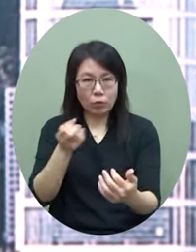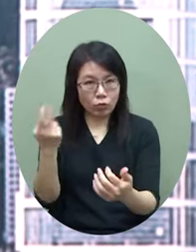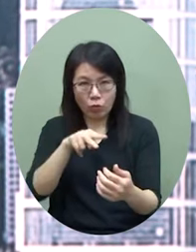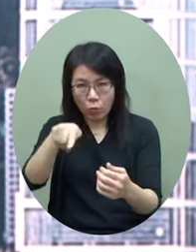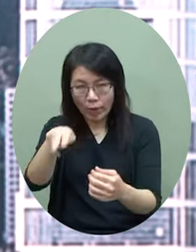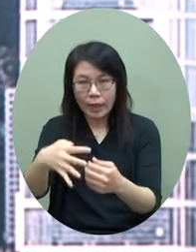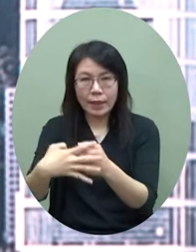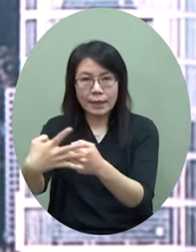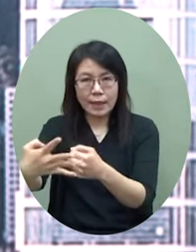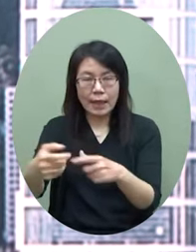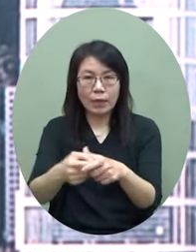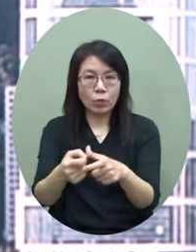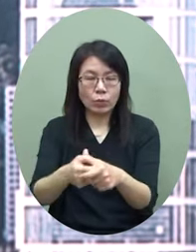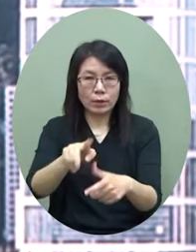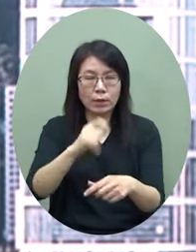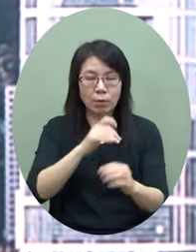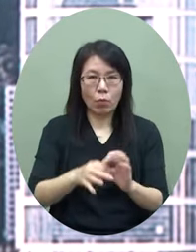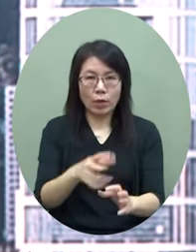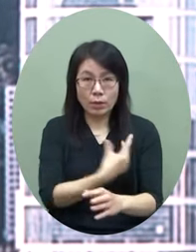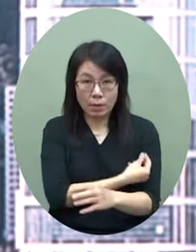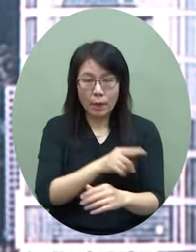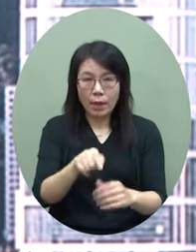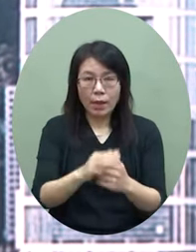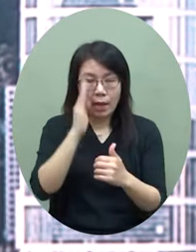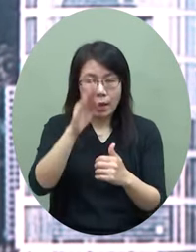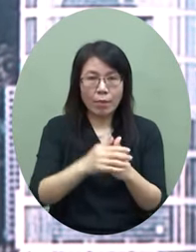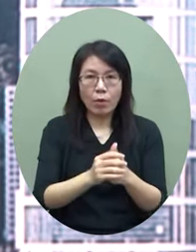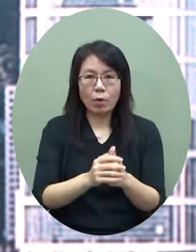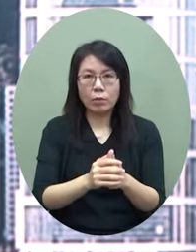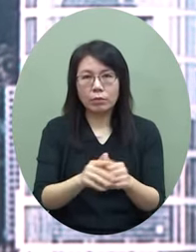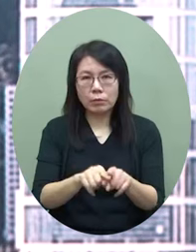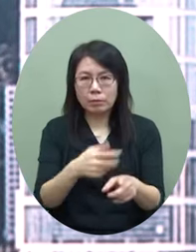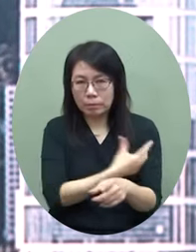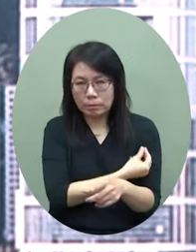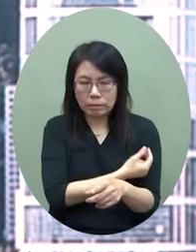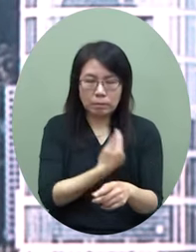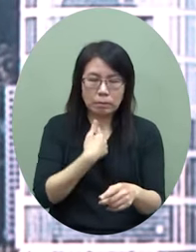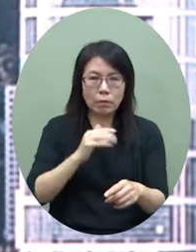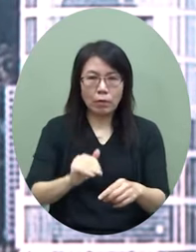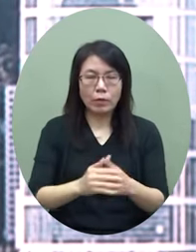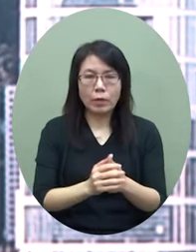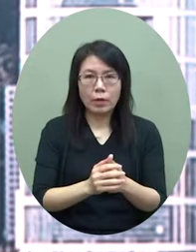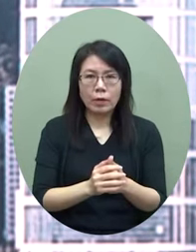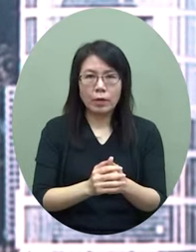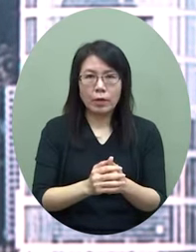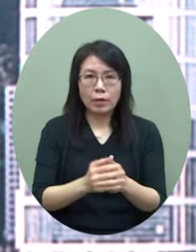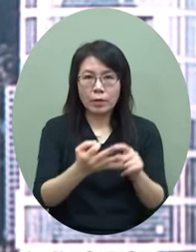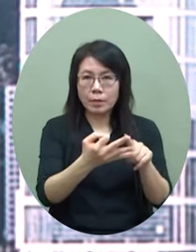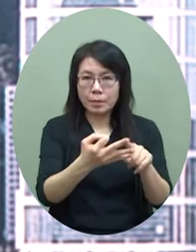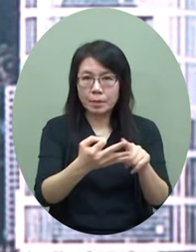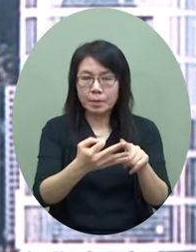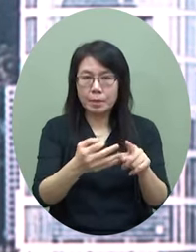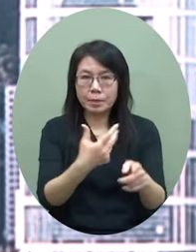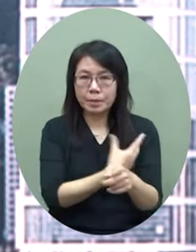one vaccine per technologyokaybut the verythe three vaccines that we haveadvanced purchase